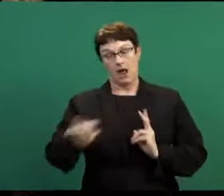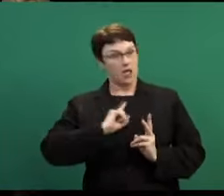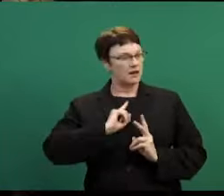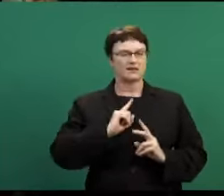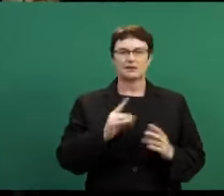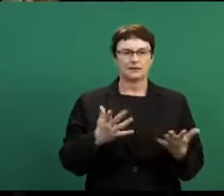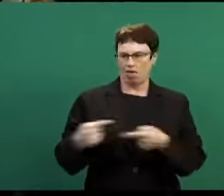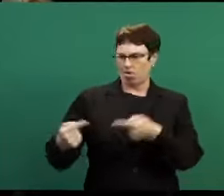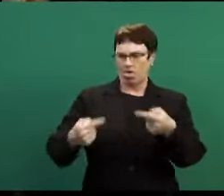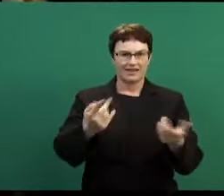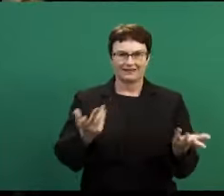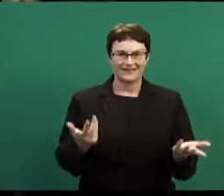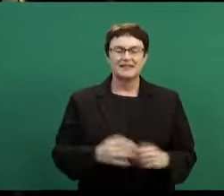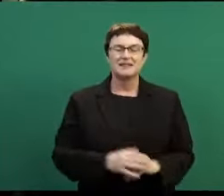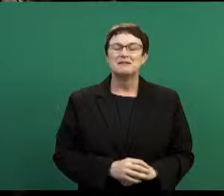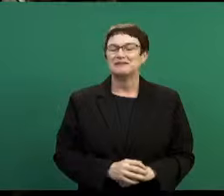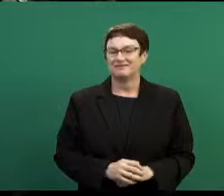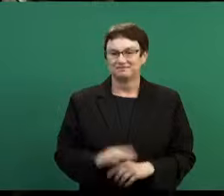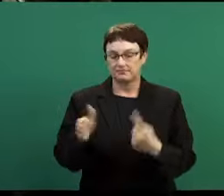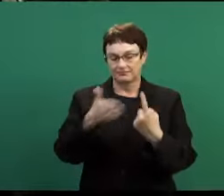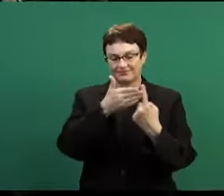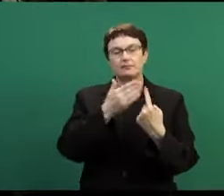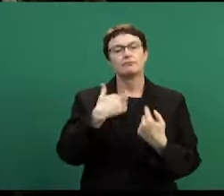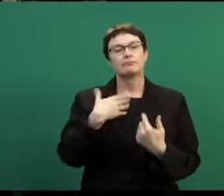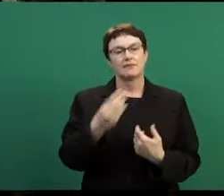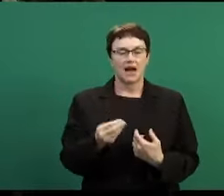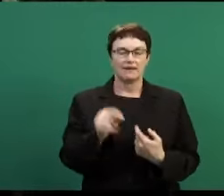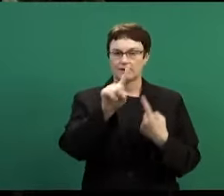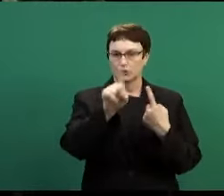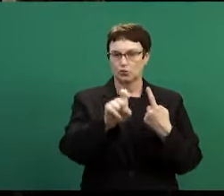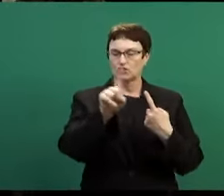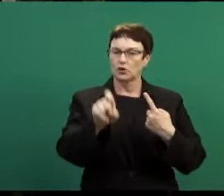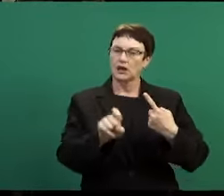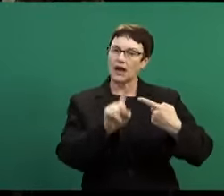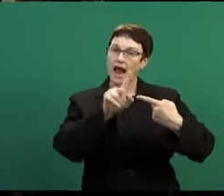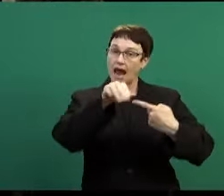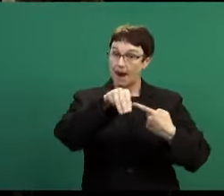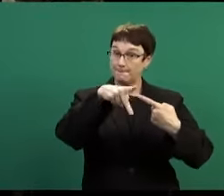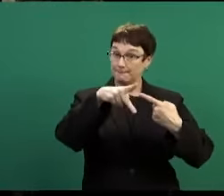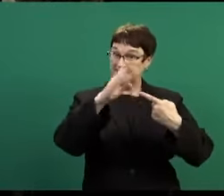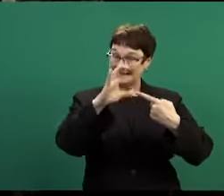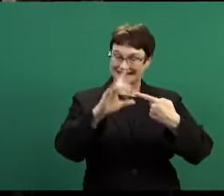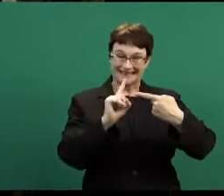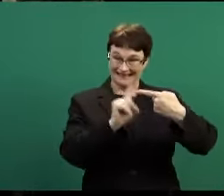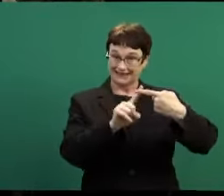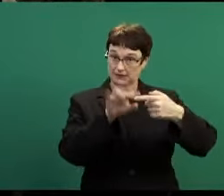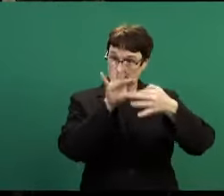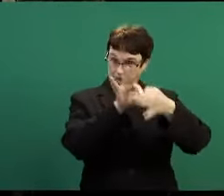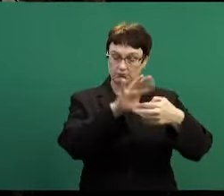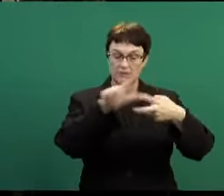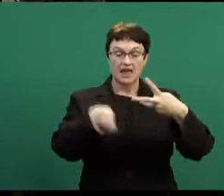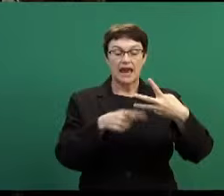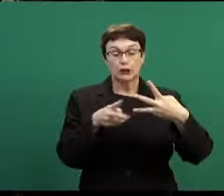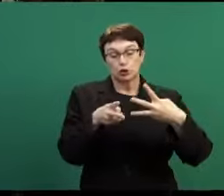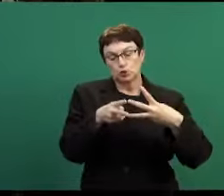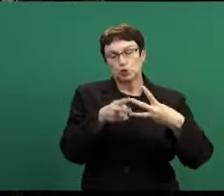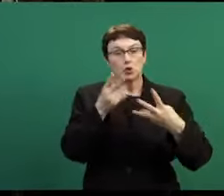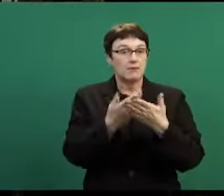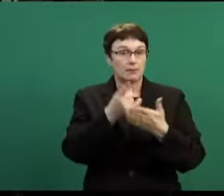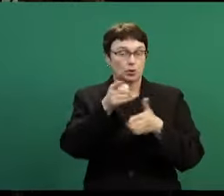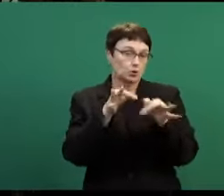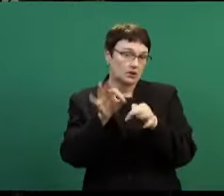Governor, one MPC-related question and two others for you to pick up at the end. On the